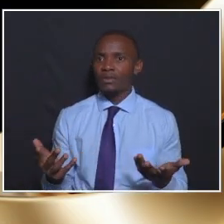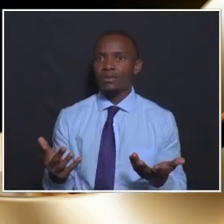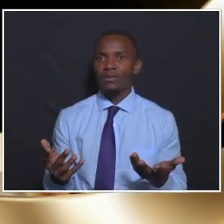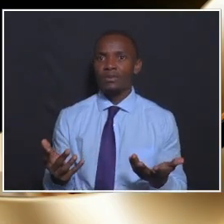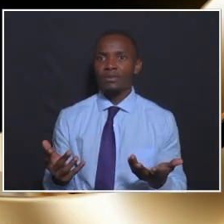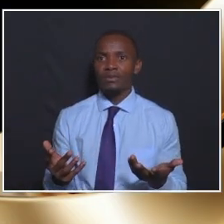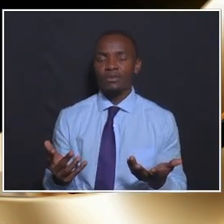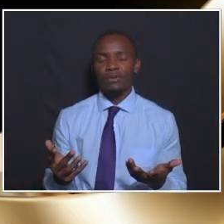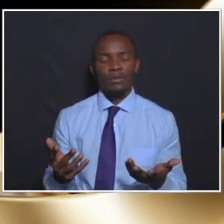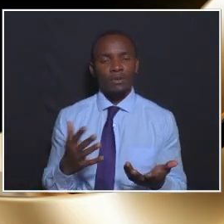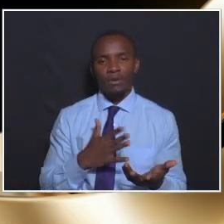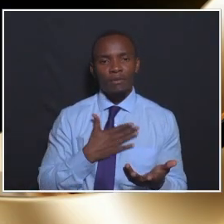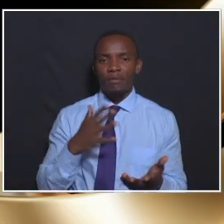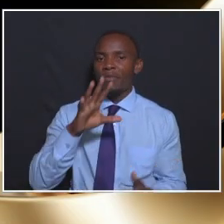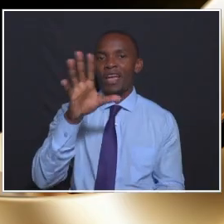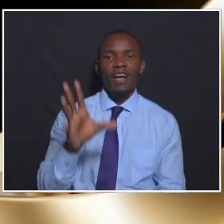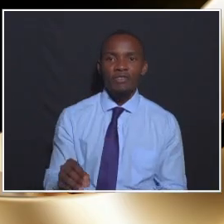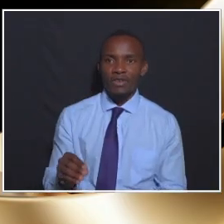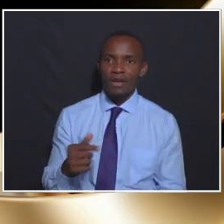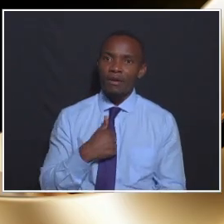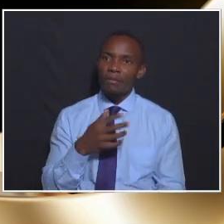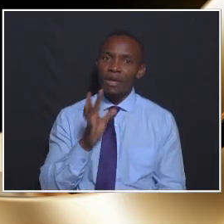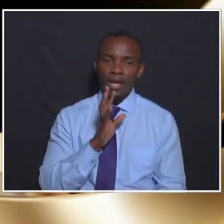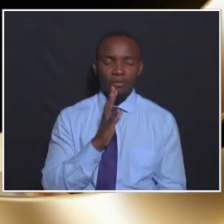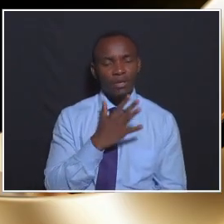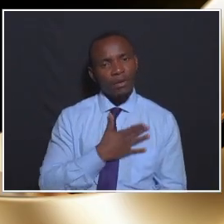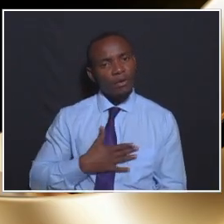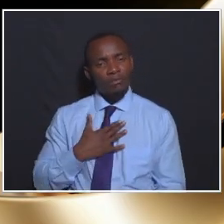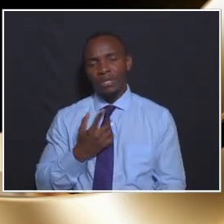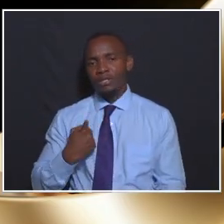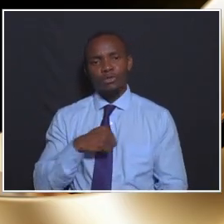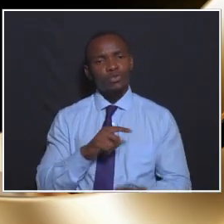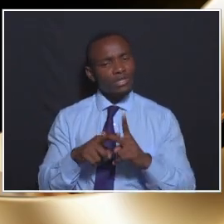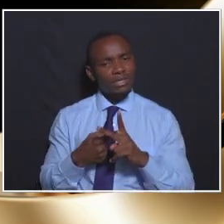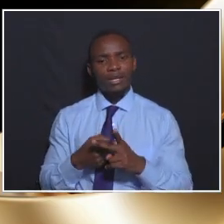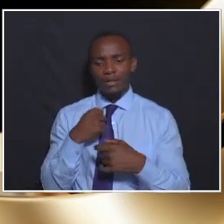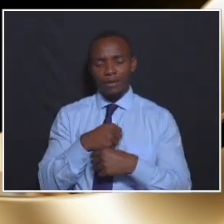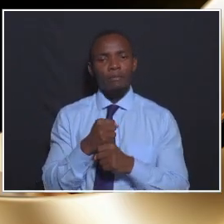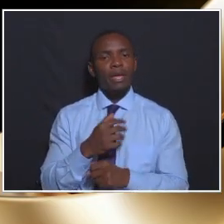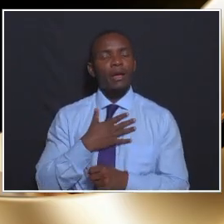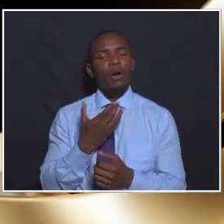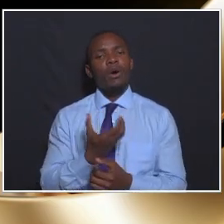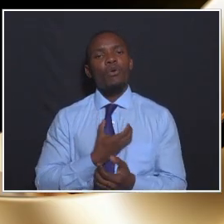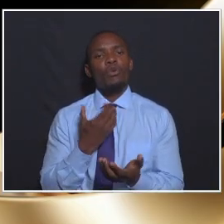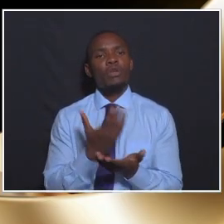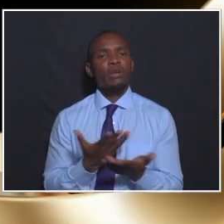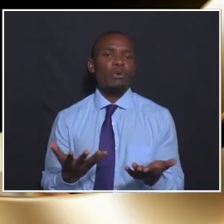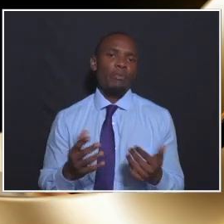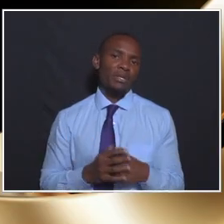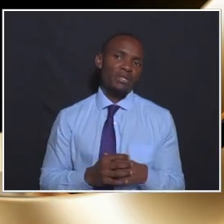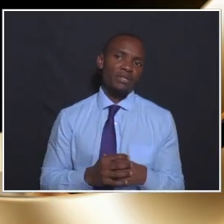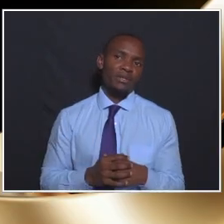I speak to you from this hub. Let us start manufacturing our own equipment.